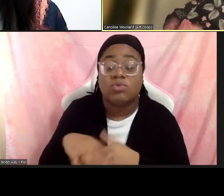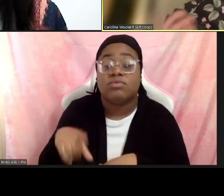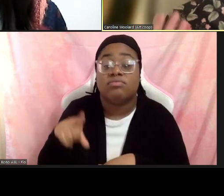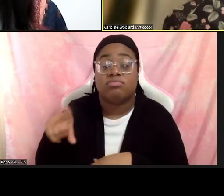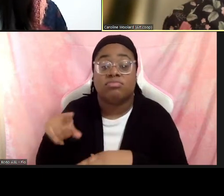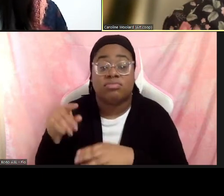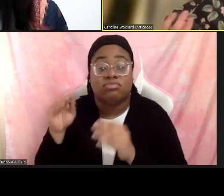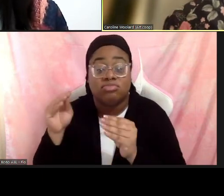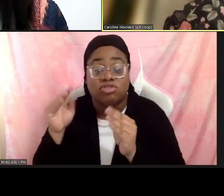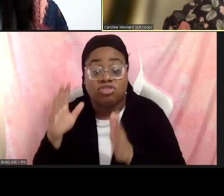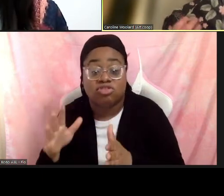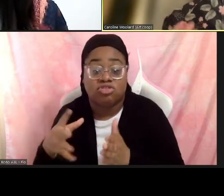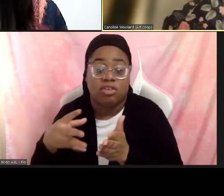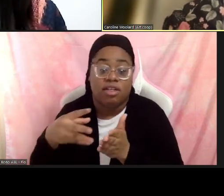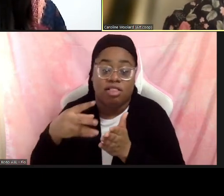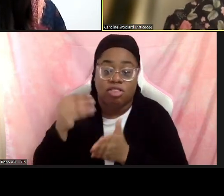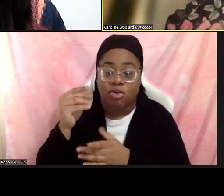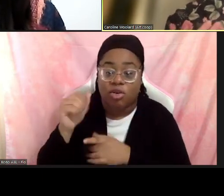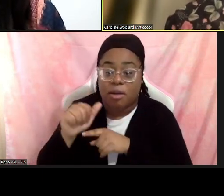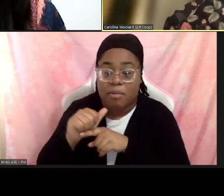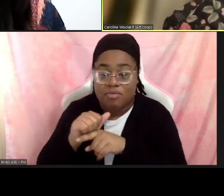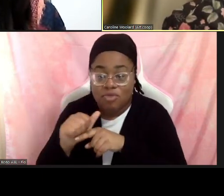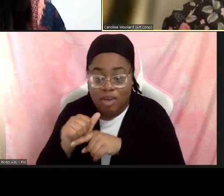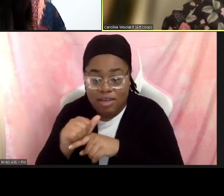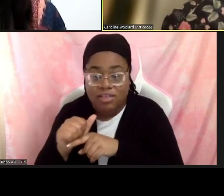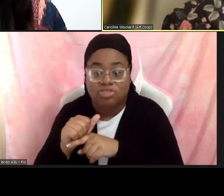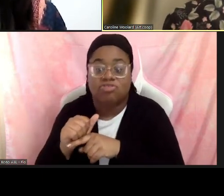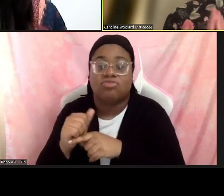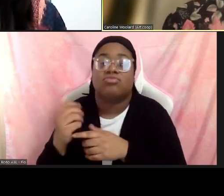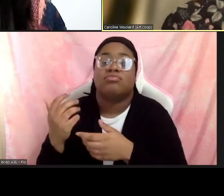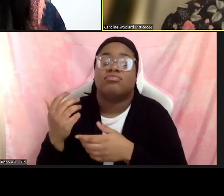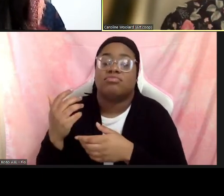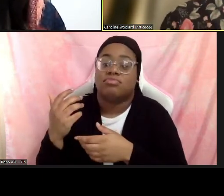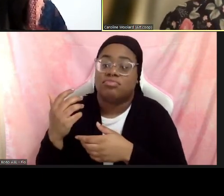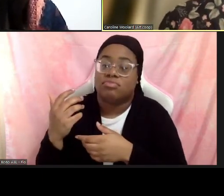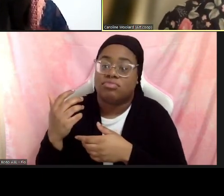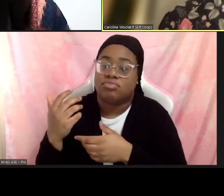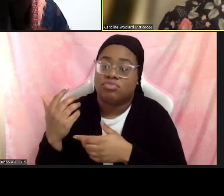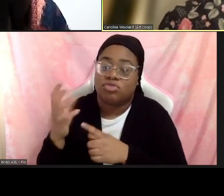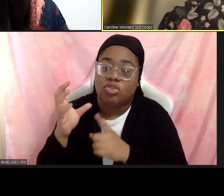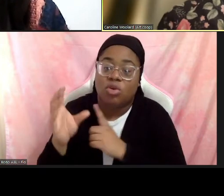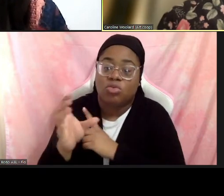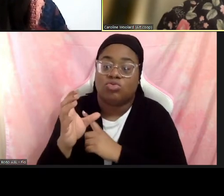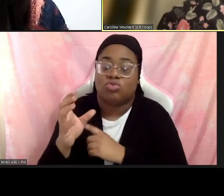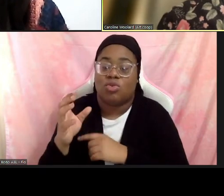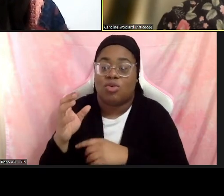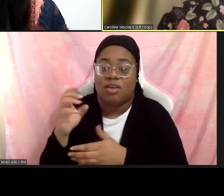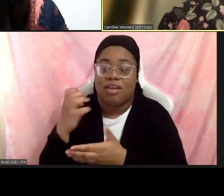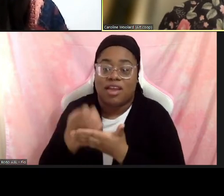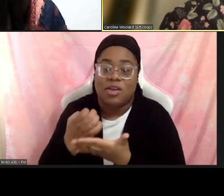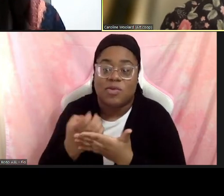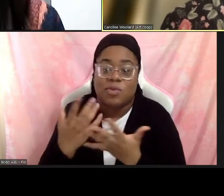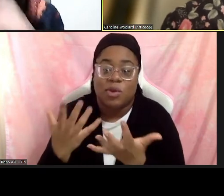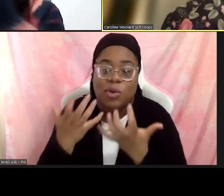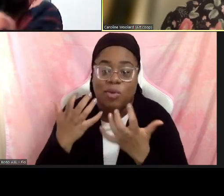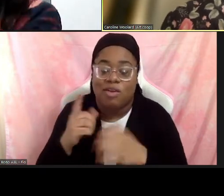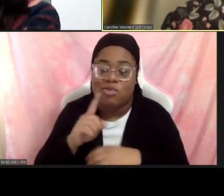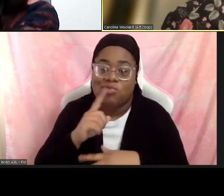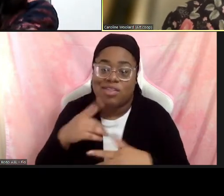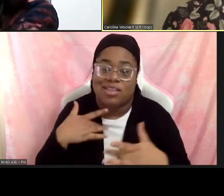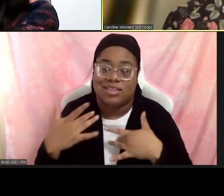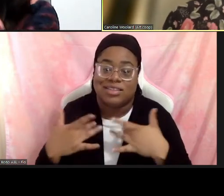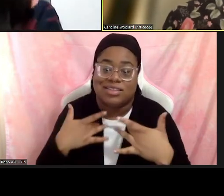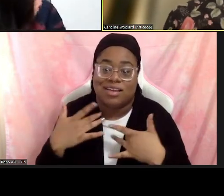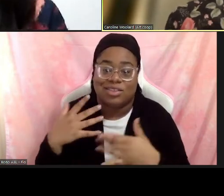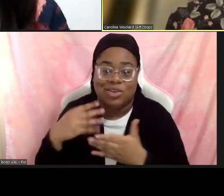that practice the cultural economies we want, it's so exciting for us at art.coop to learn from